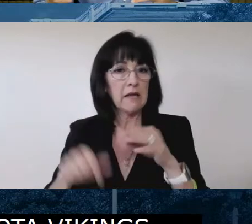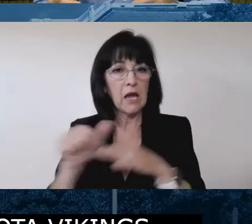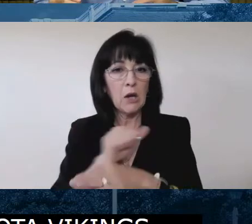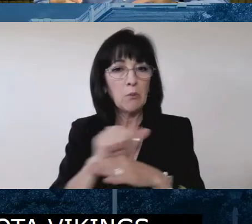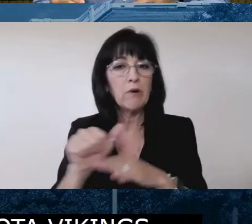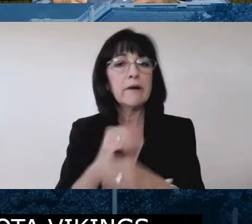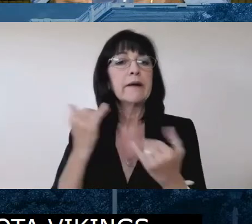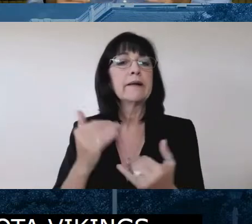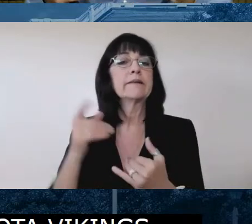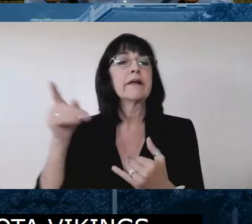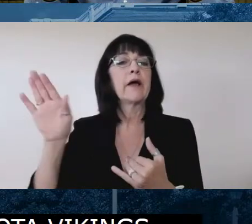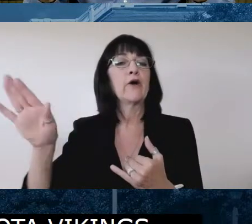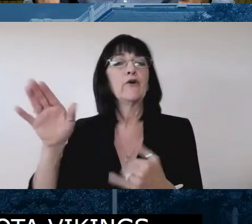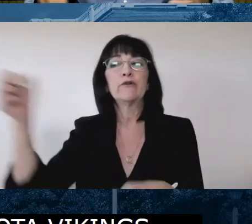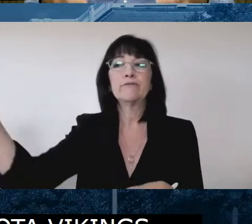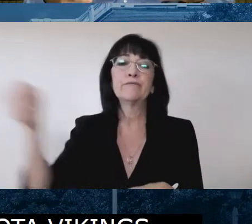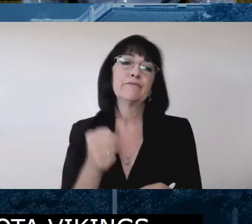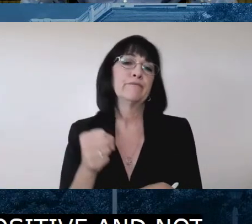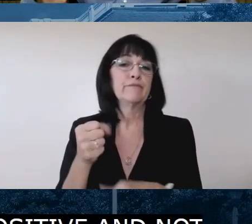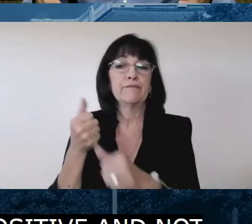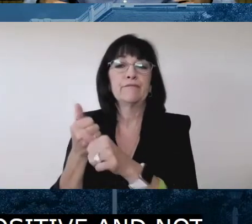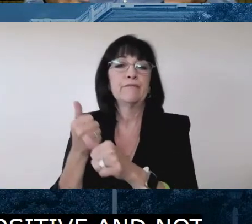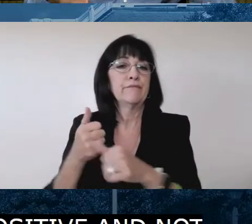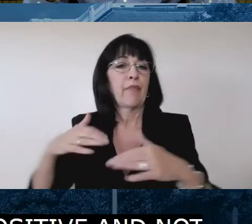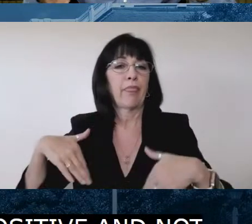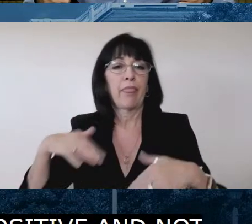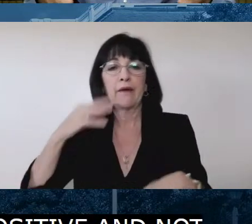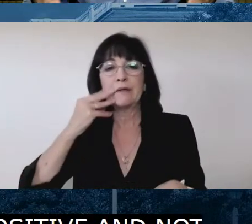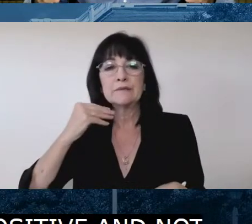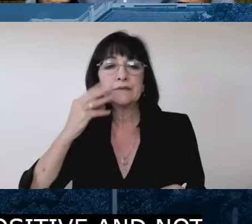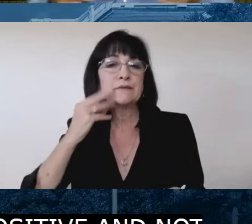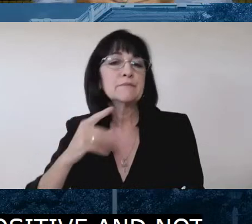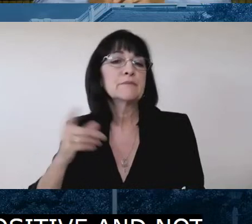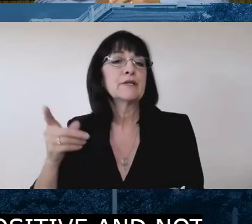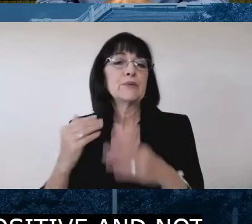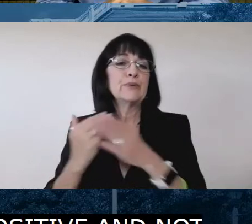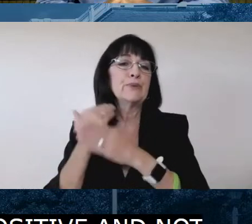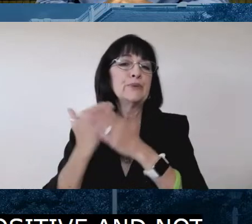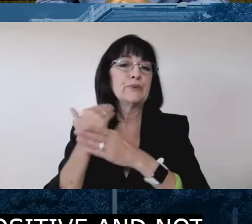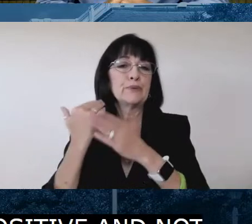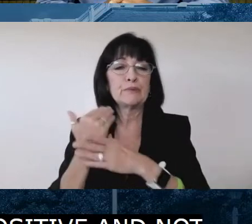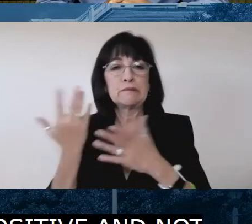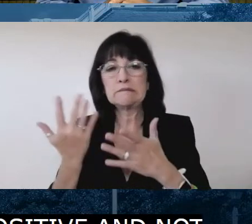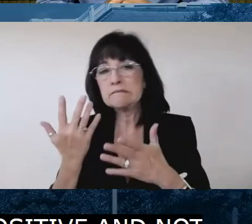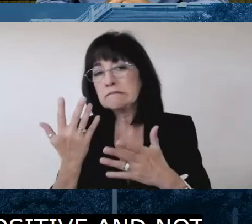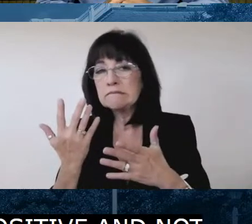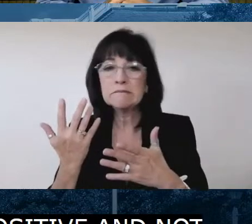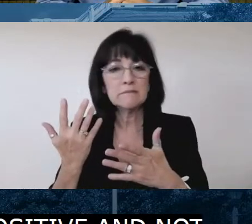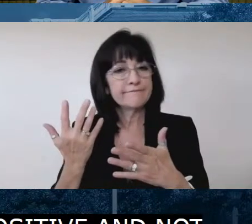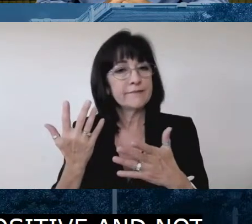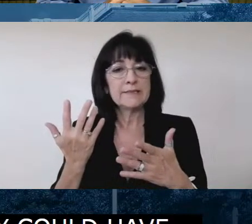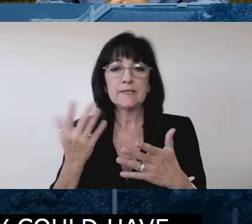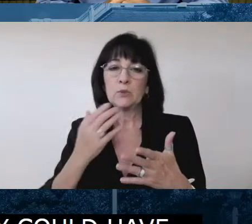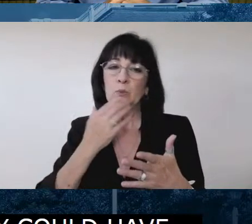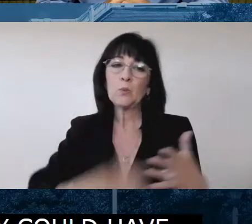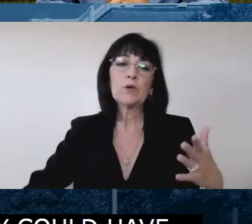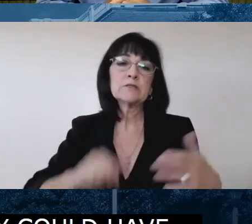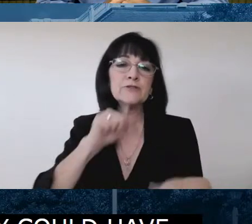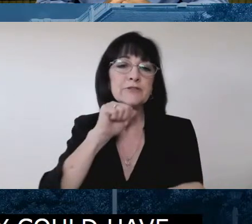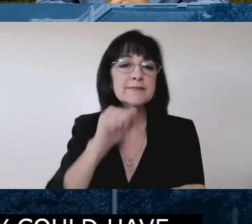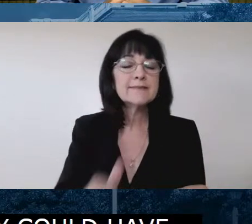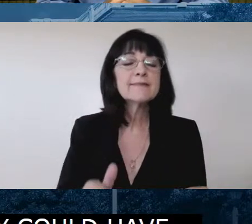inexperienced there. They could have avoided all of that disruption just by